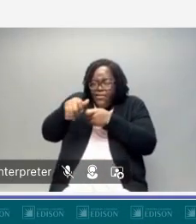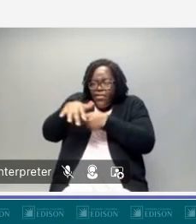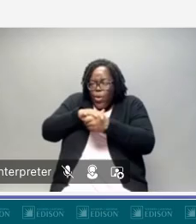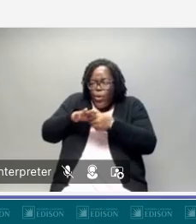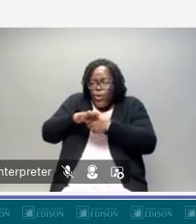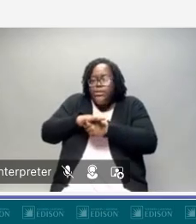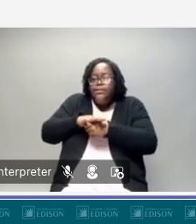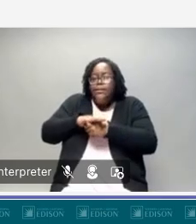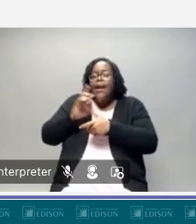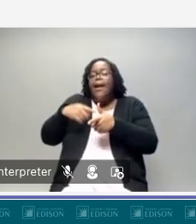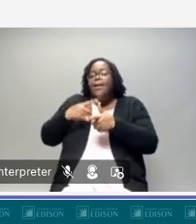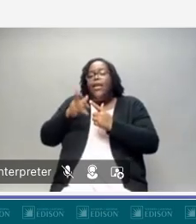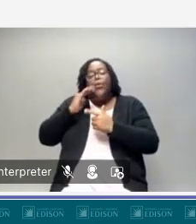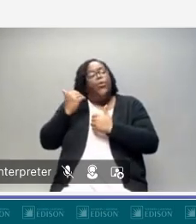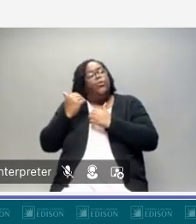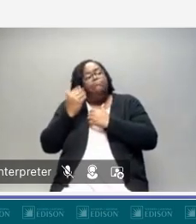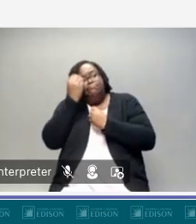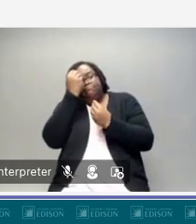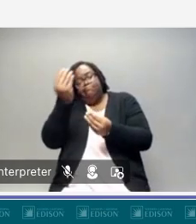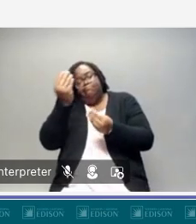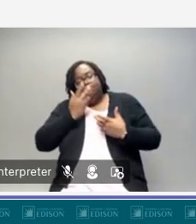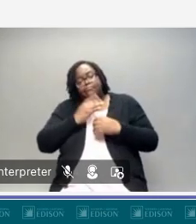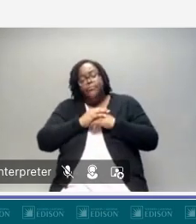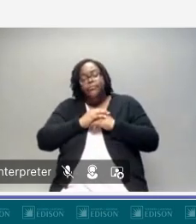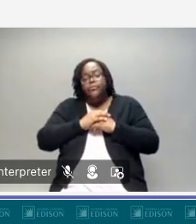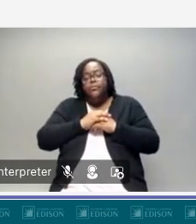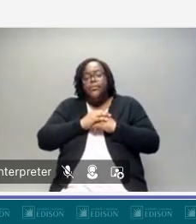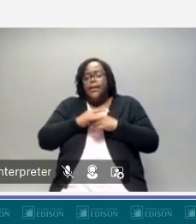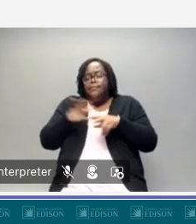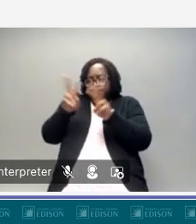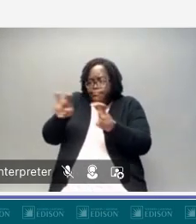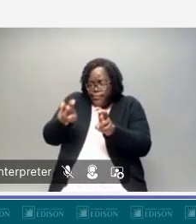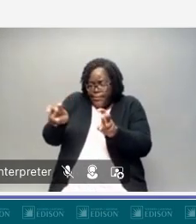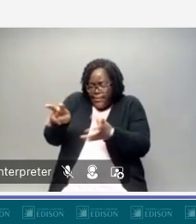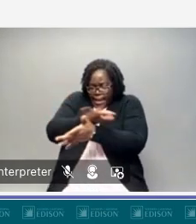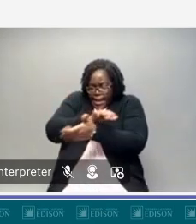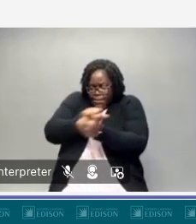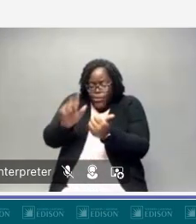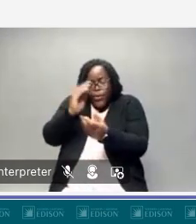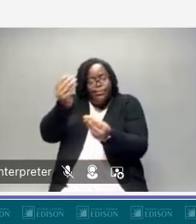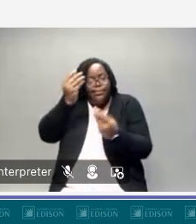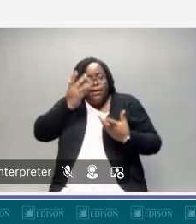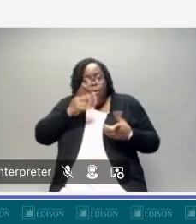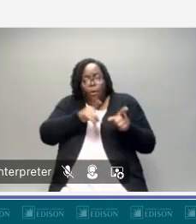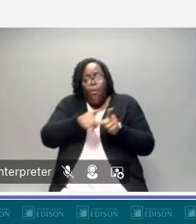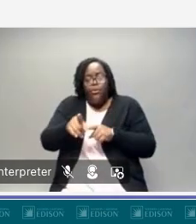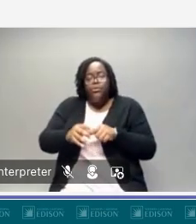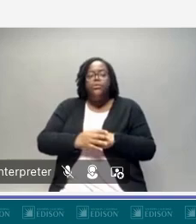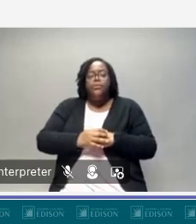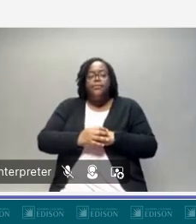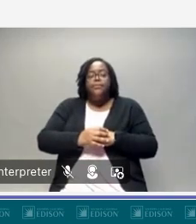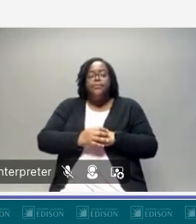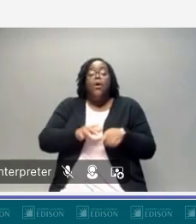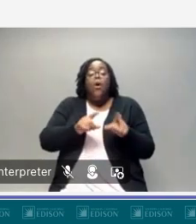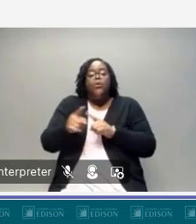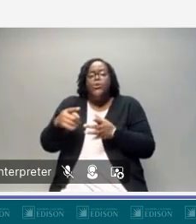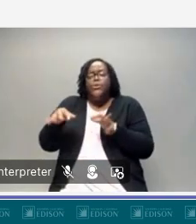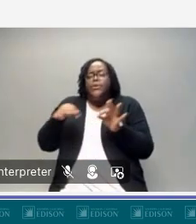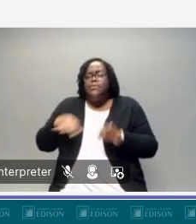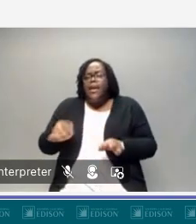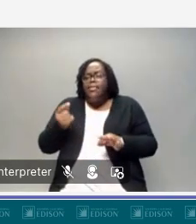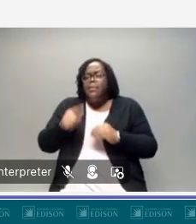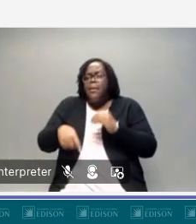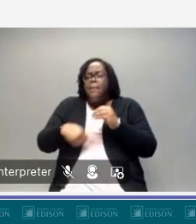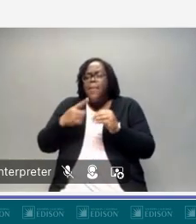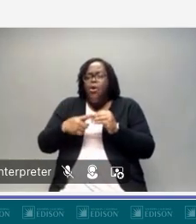in if that's pertinent. And then they will assess damage and call damage in. And then I talked a little already about restoration